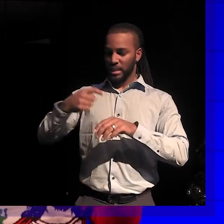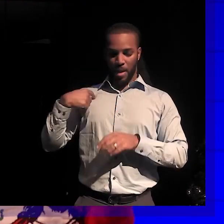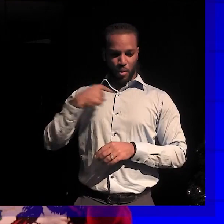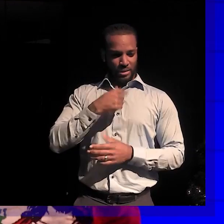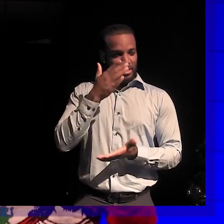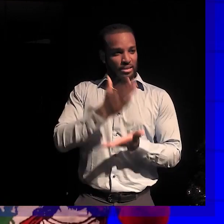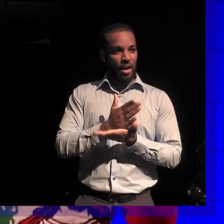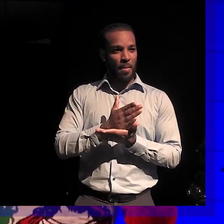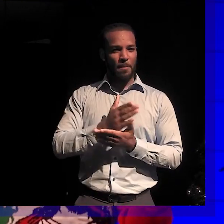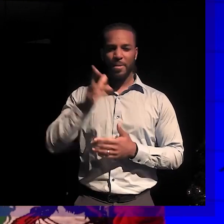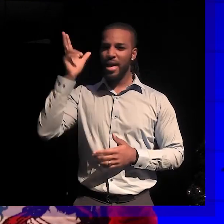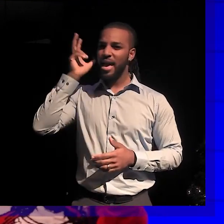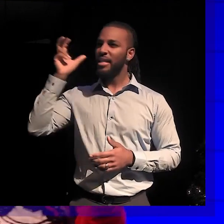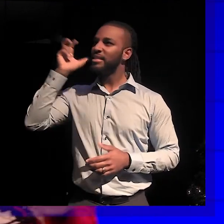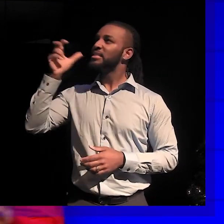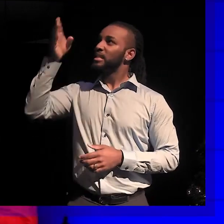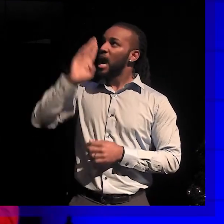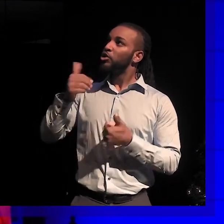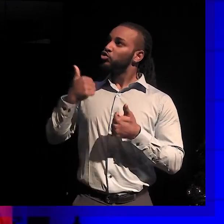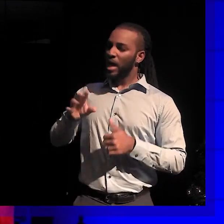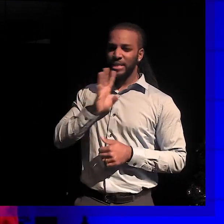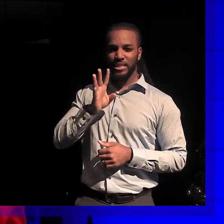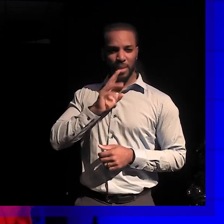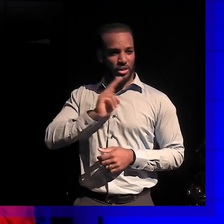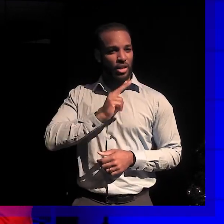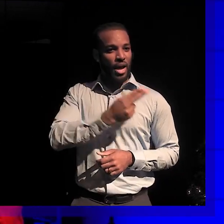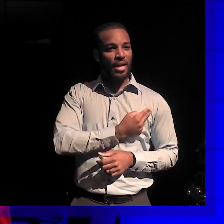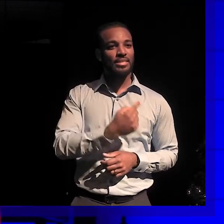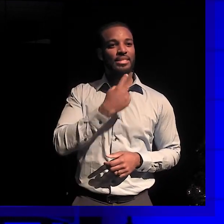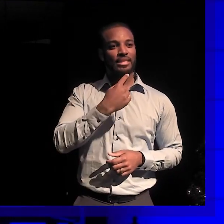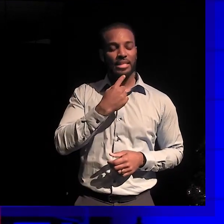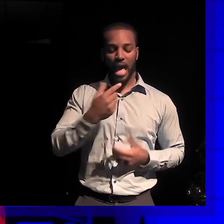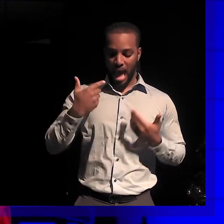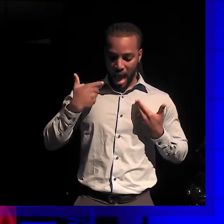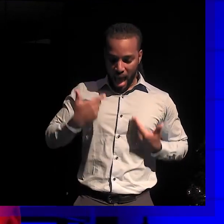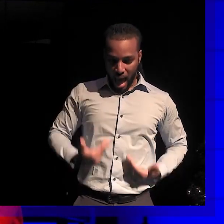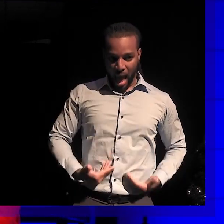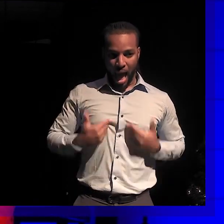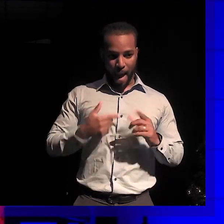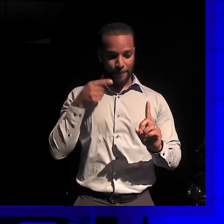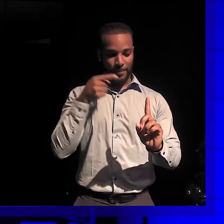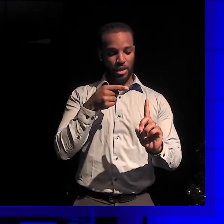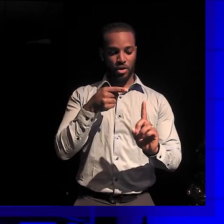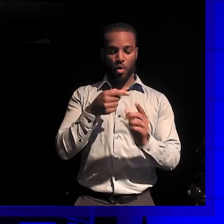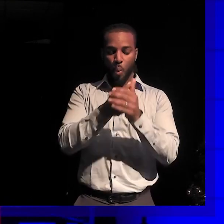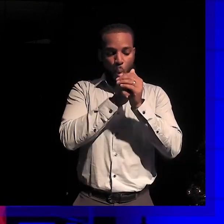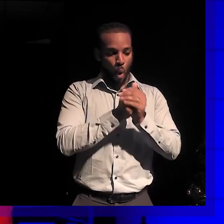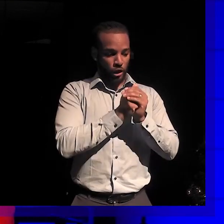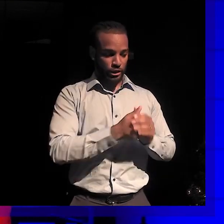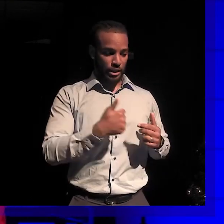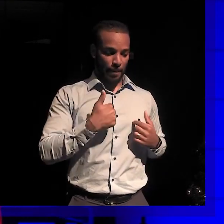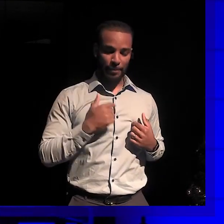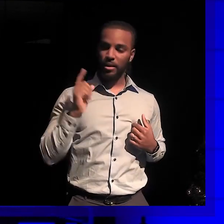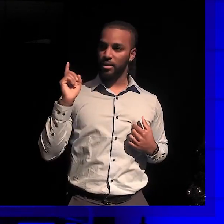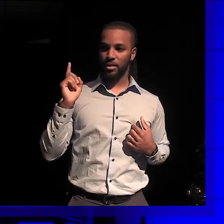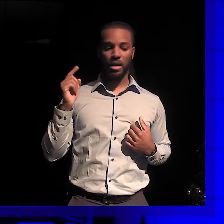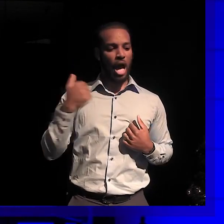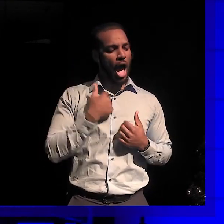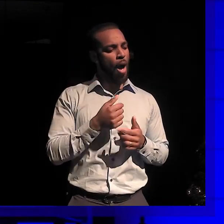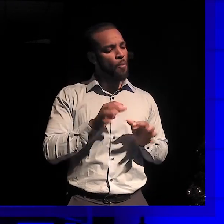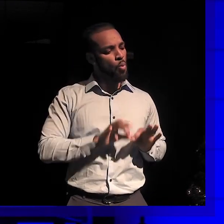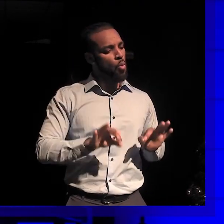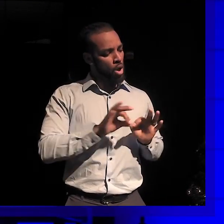stop and listen, God is trying to speak to us and say, I'm it. Worship me. I'm worthy of your